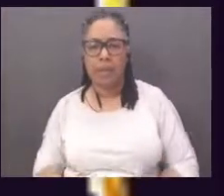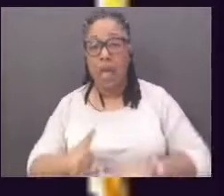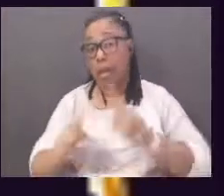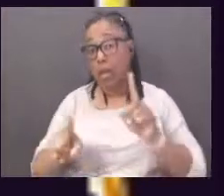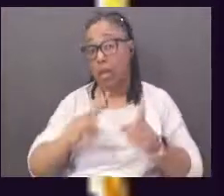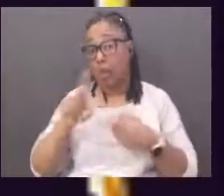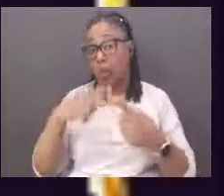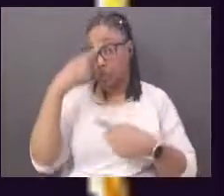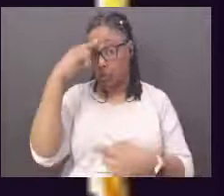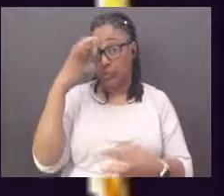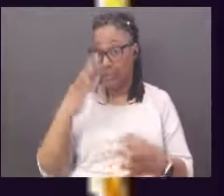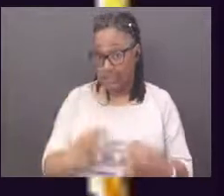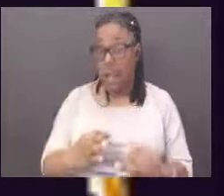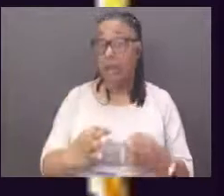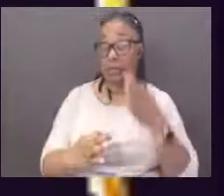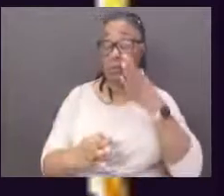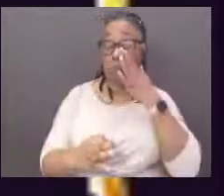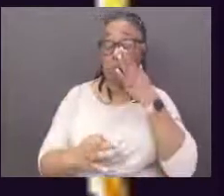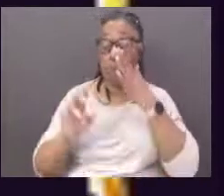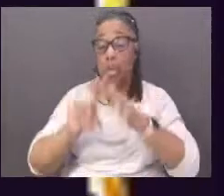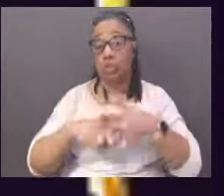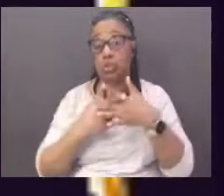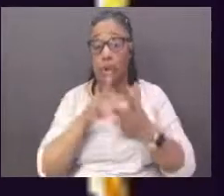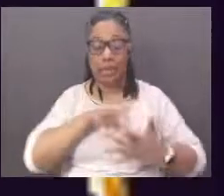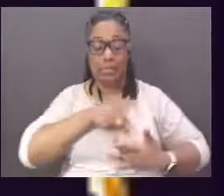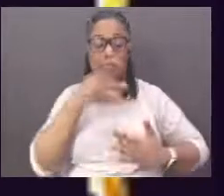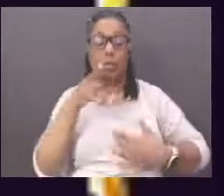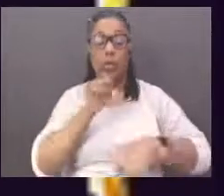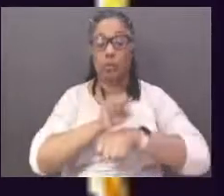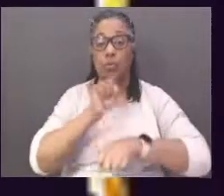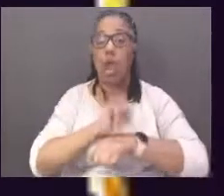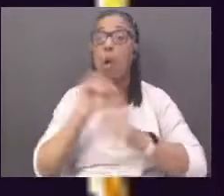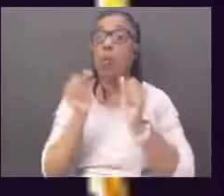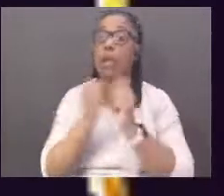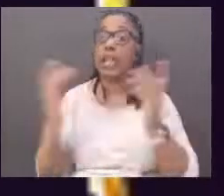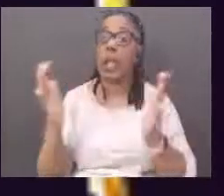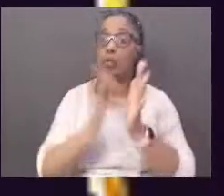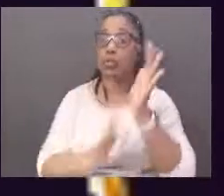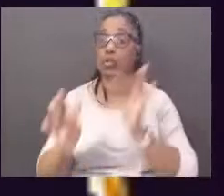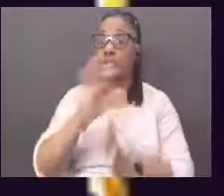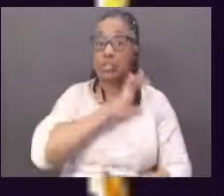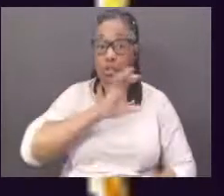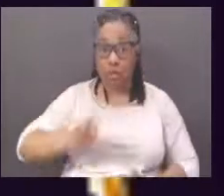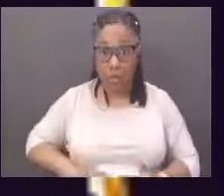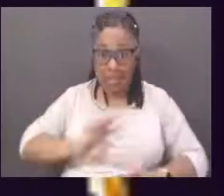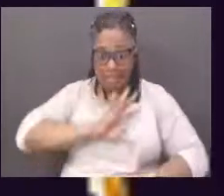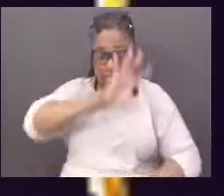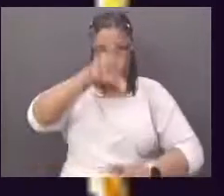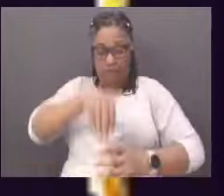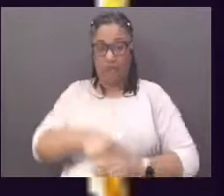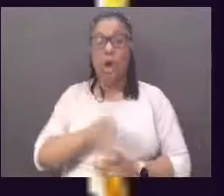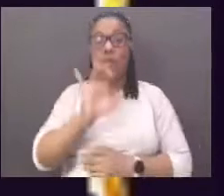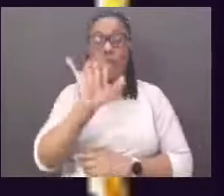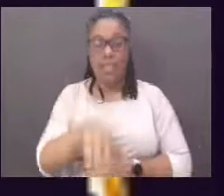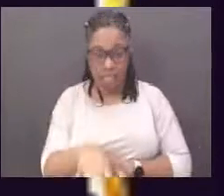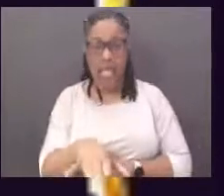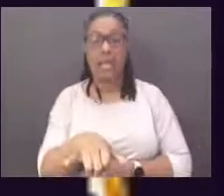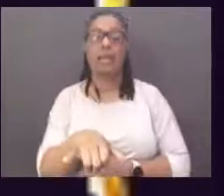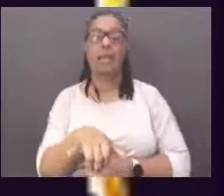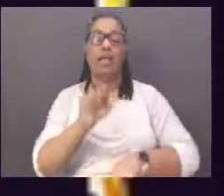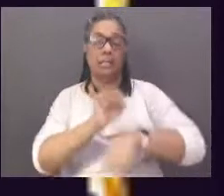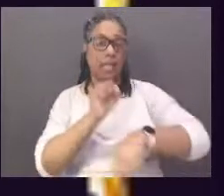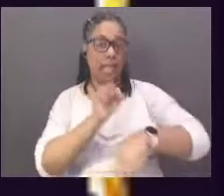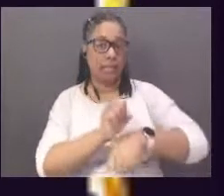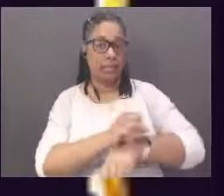a spiritual task without having Jesus Christ and the Spirit of God in your life and in